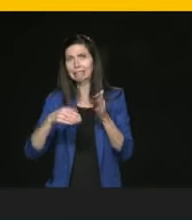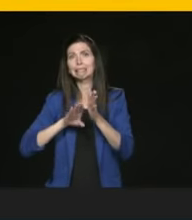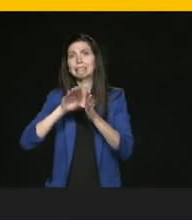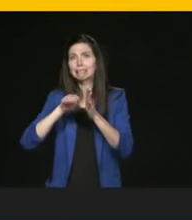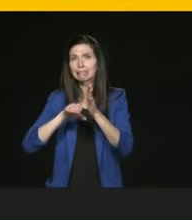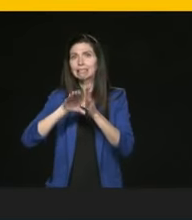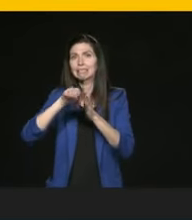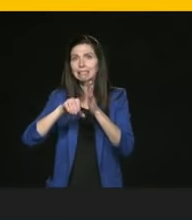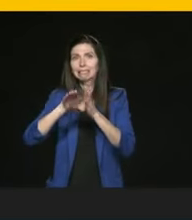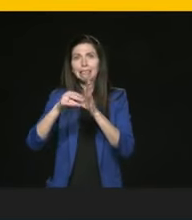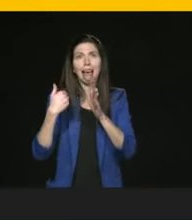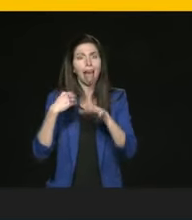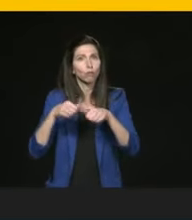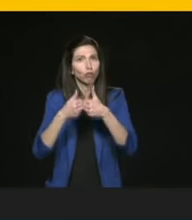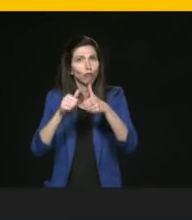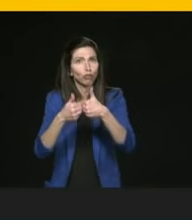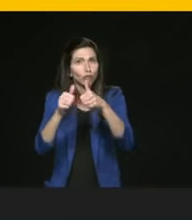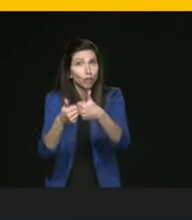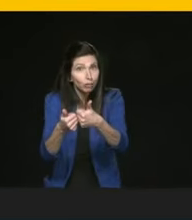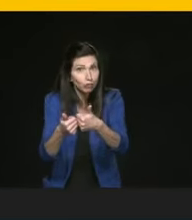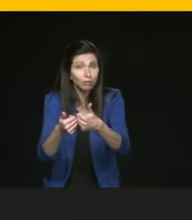We have citizens on both sides of the borders